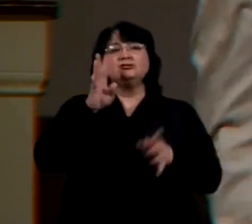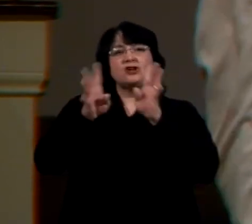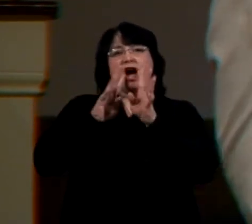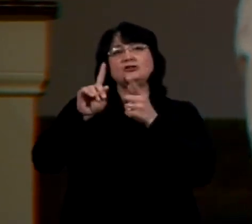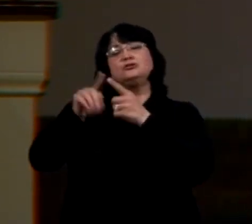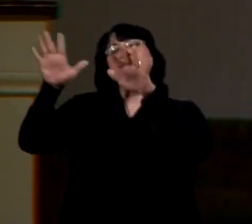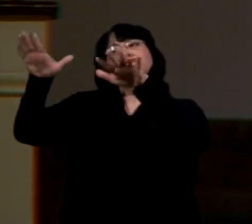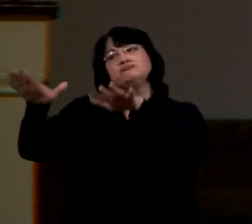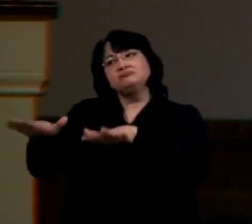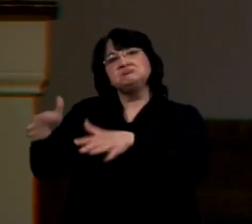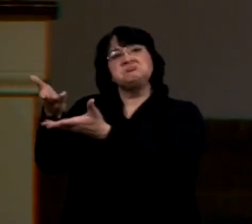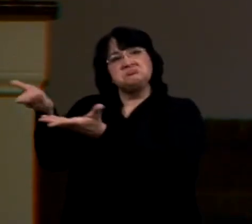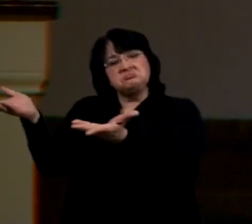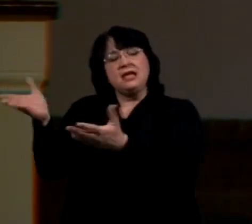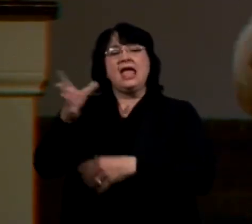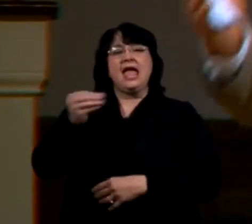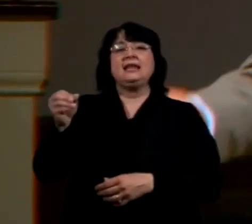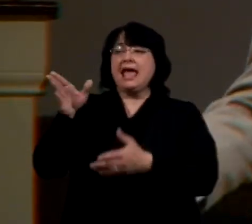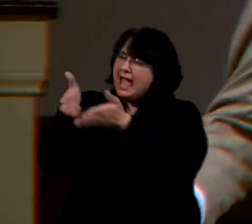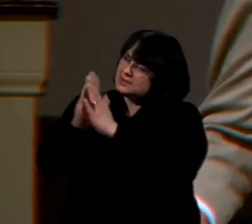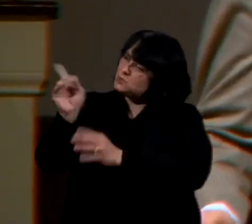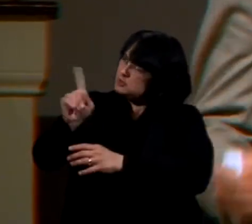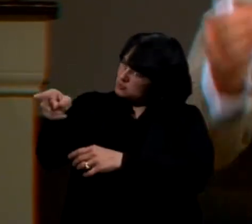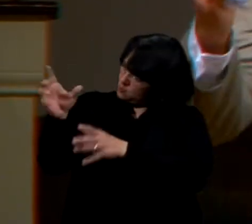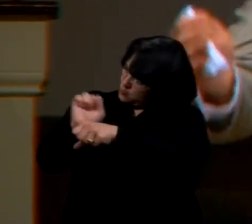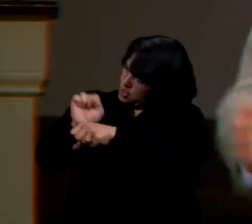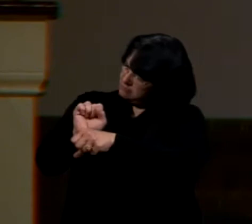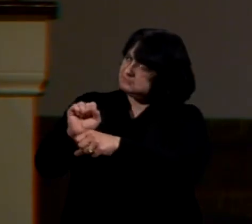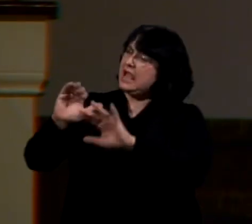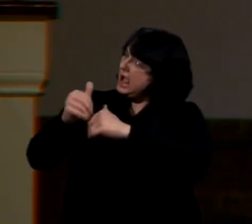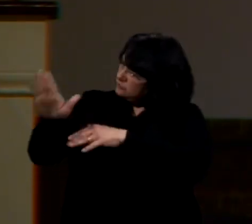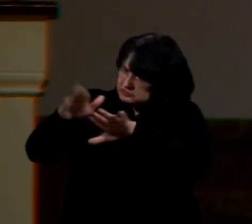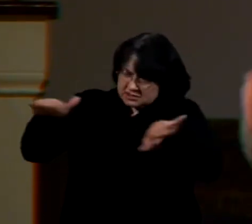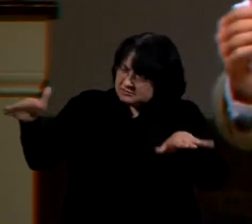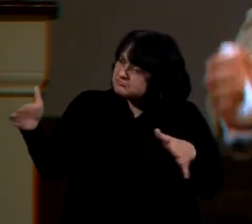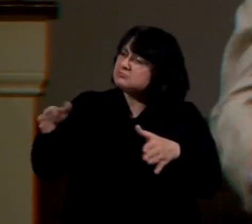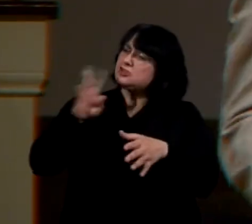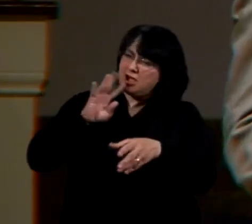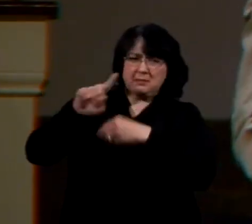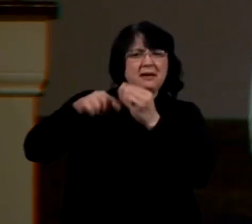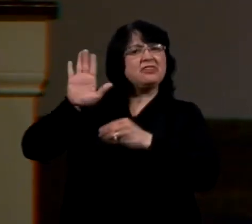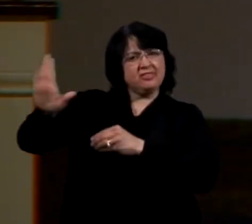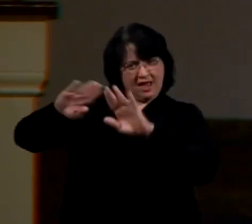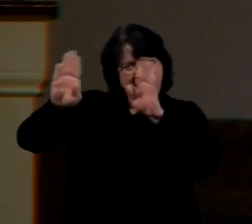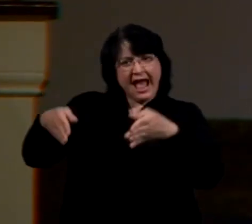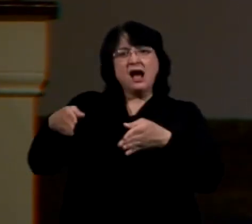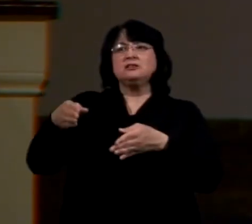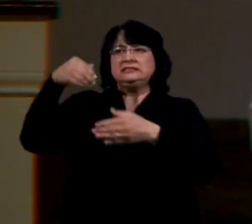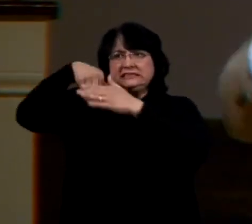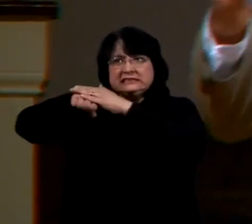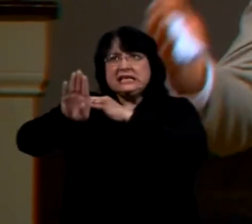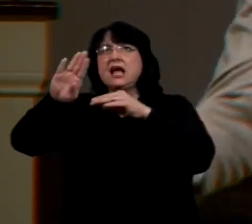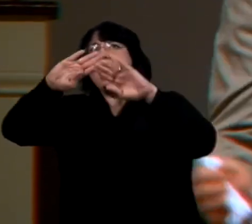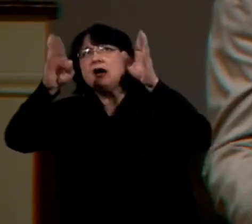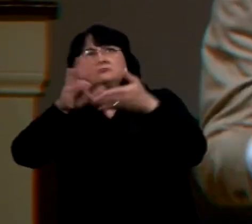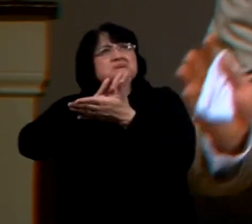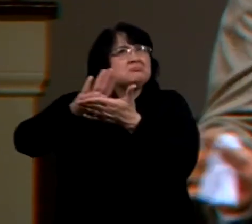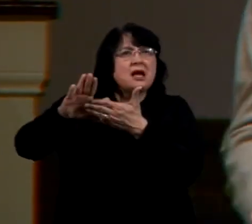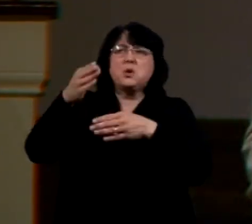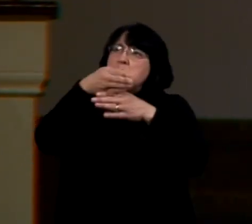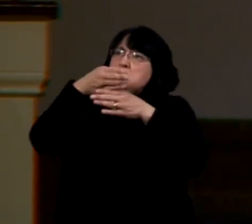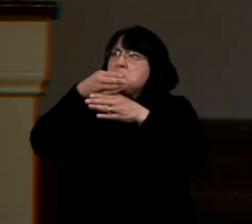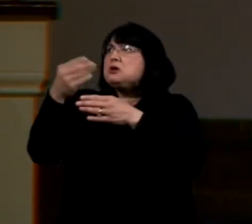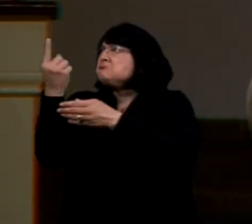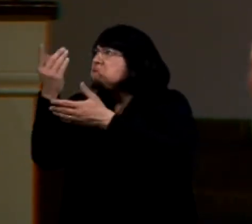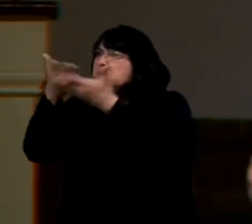relax them. Maybe ask them where they work, about their children, comment on the neatness of their house if you're inside, or trophies that they have, or the woodwork, or